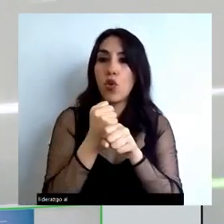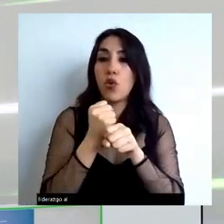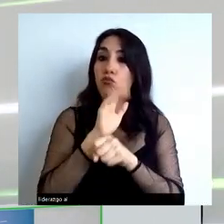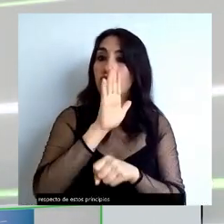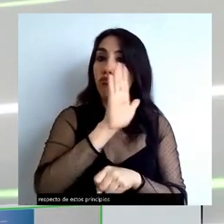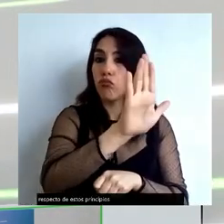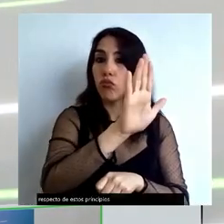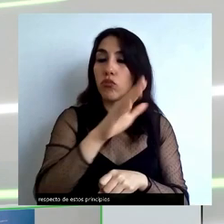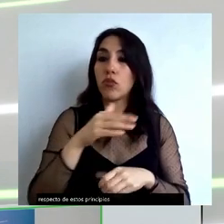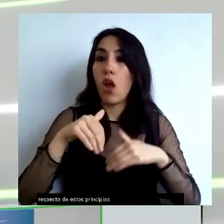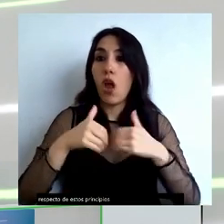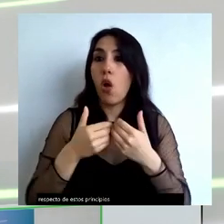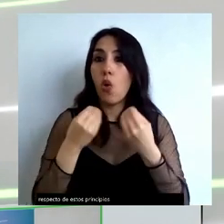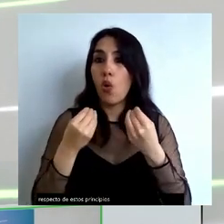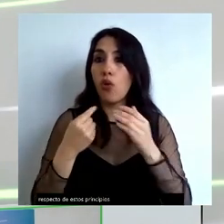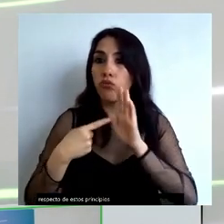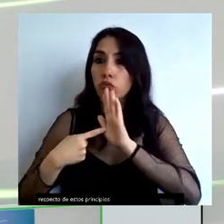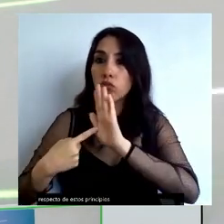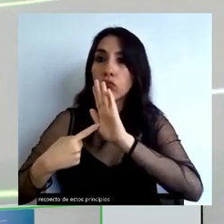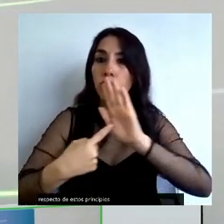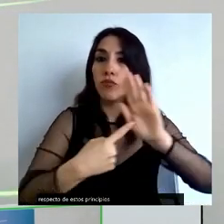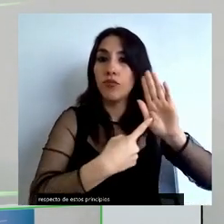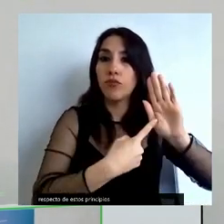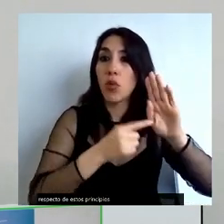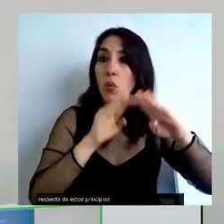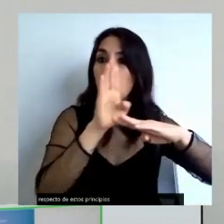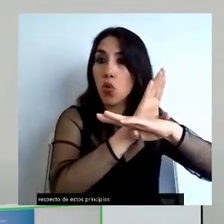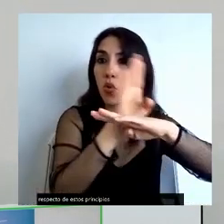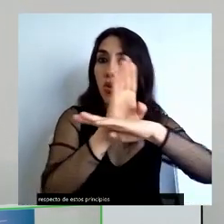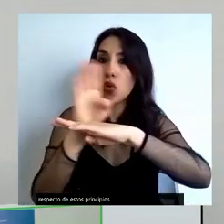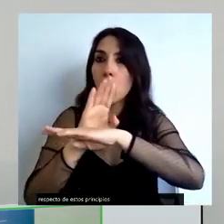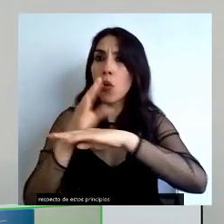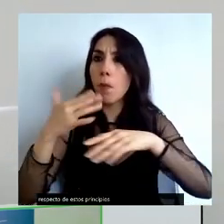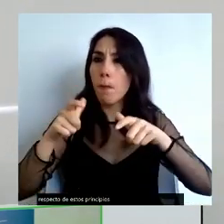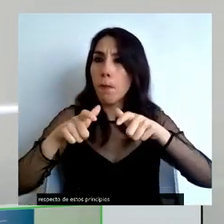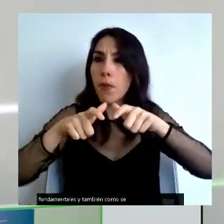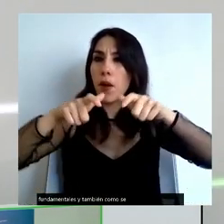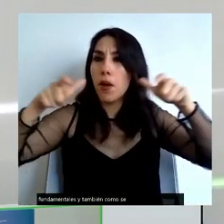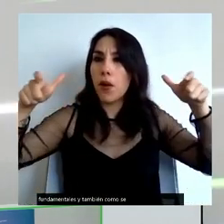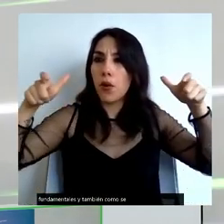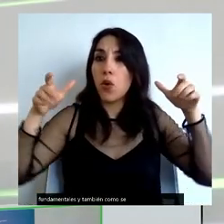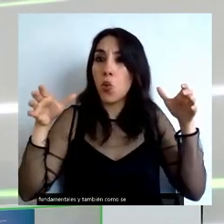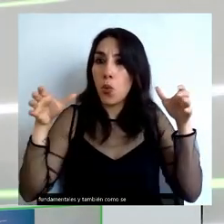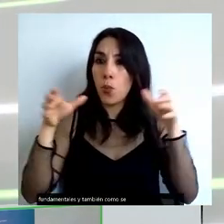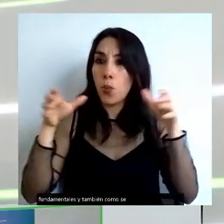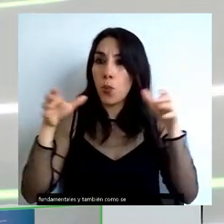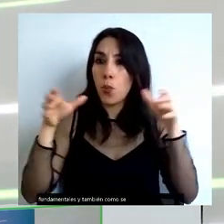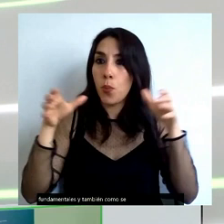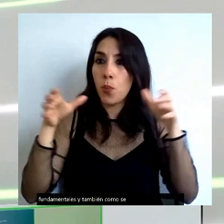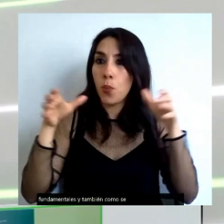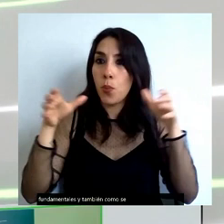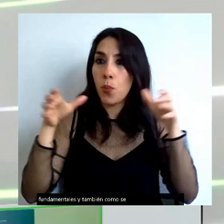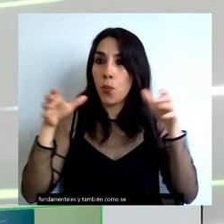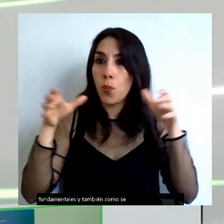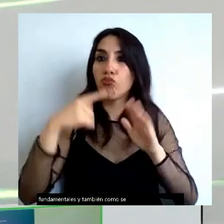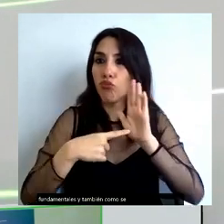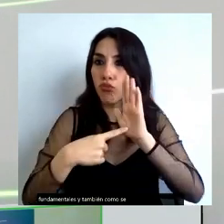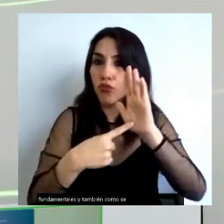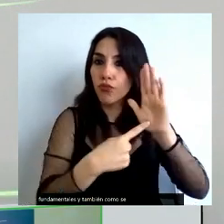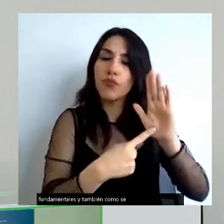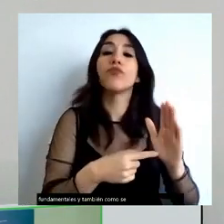in their job places, but also how this projects into the organizations. And I believe that these will allow